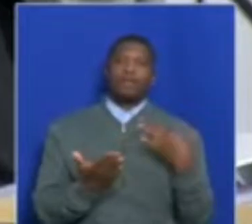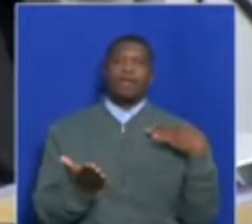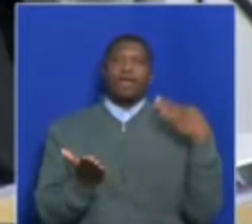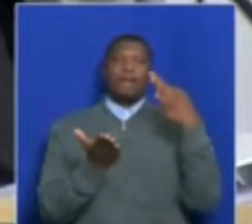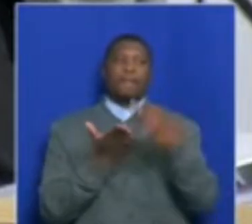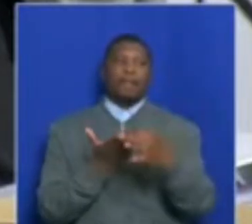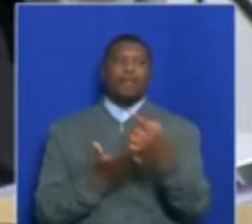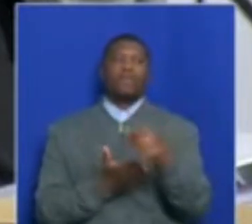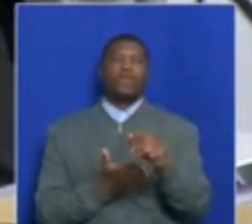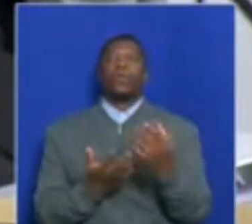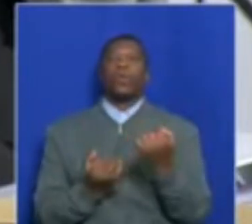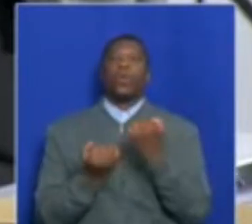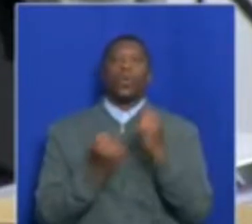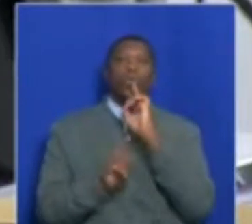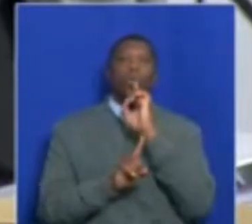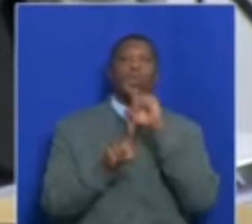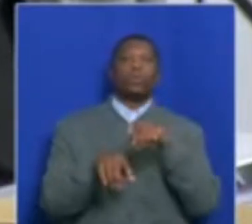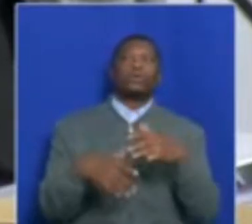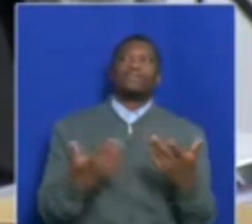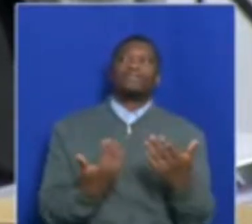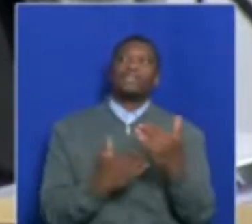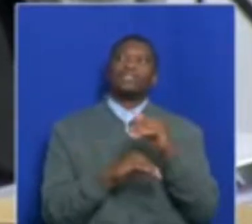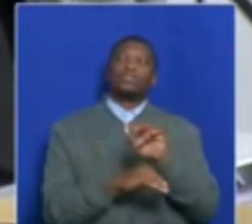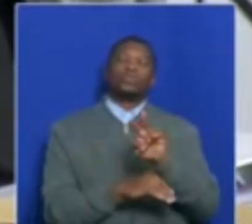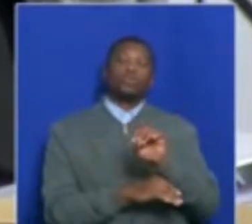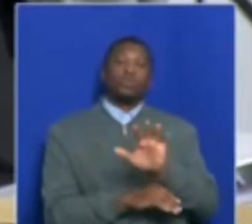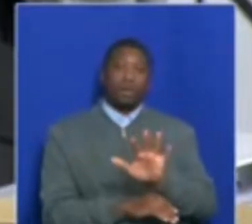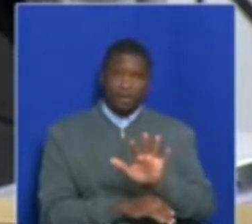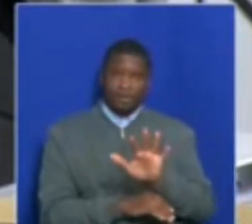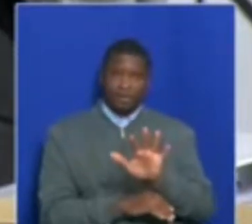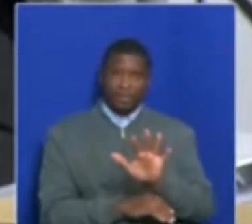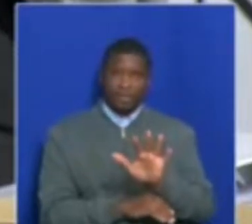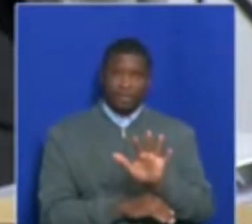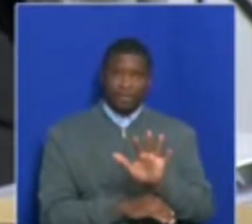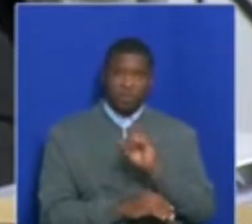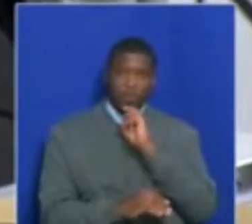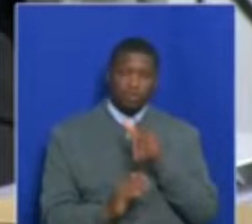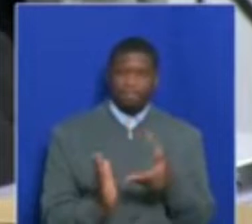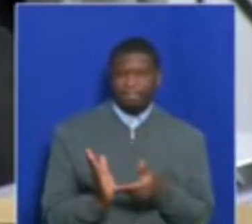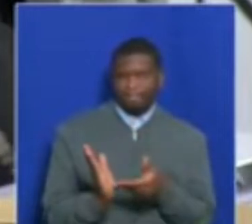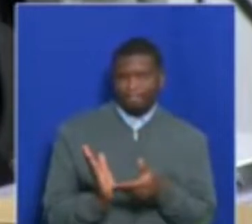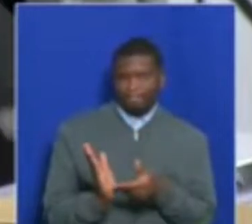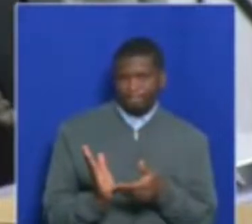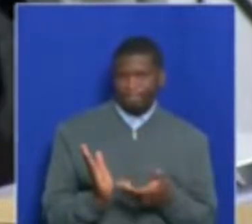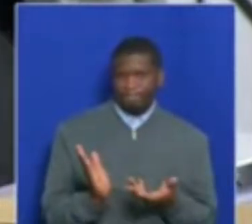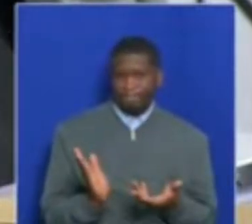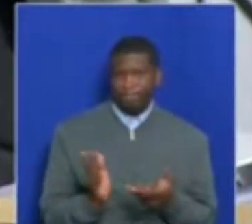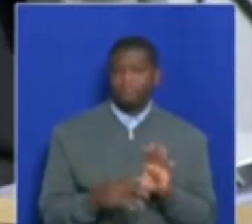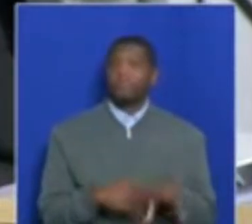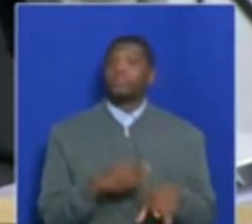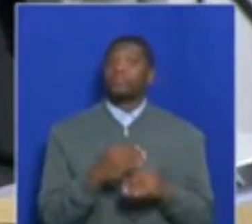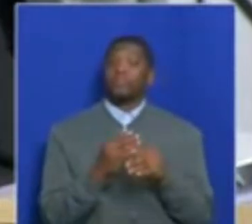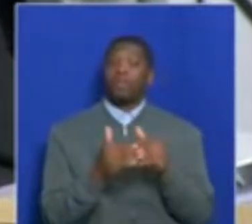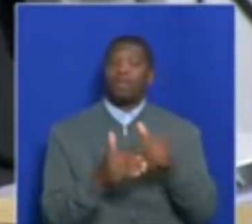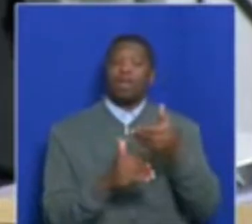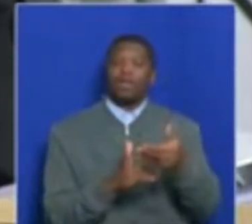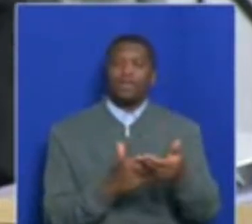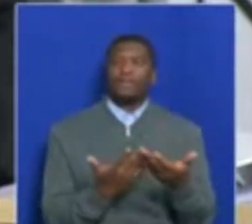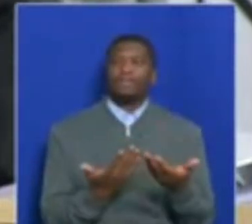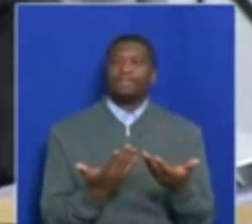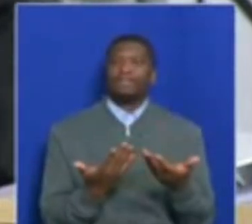Section 205 with an inquiry. And then you can, from your inquiry,